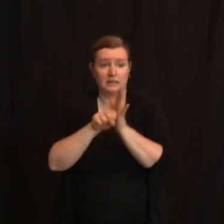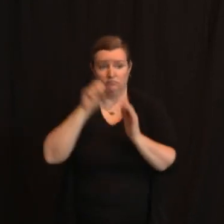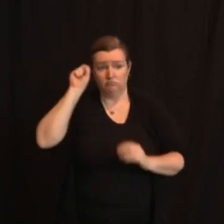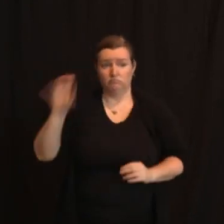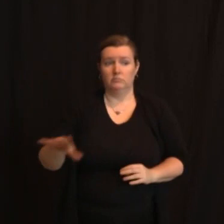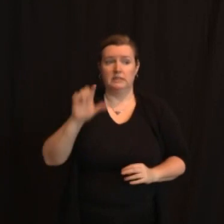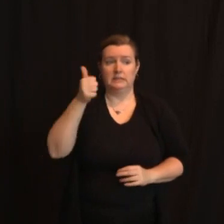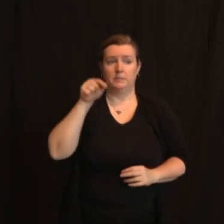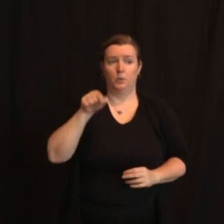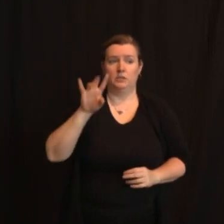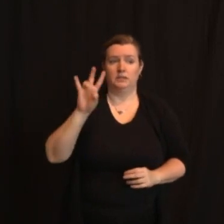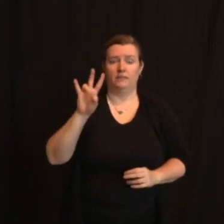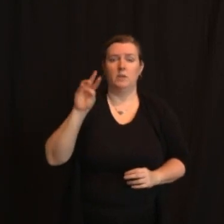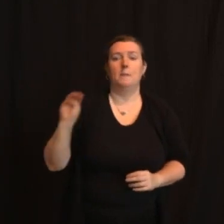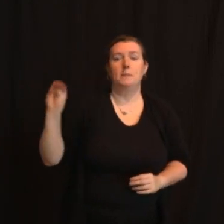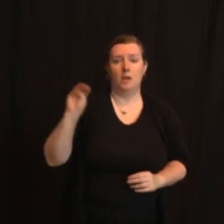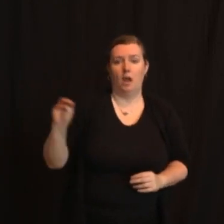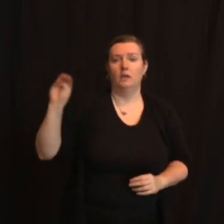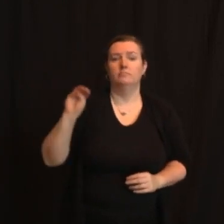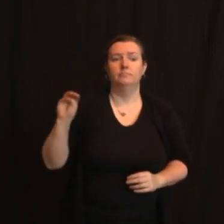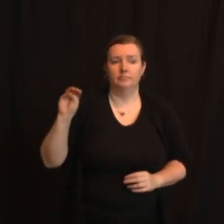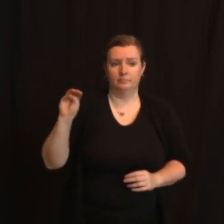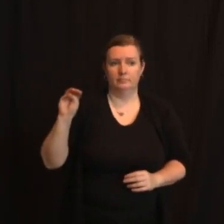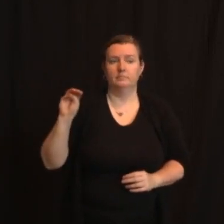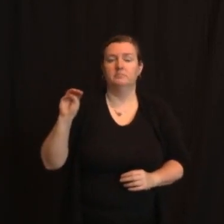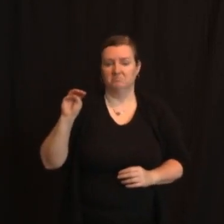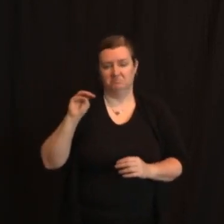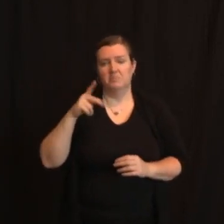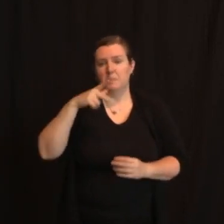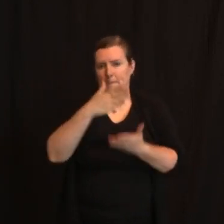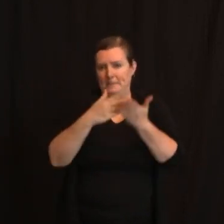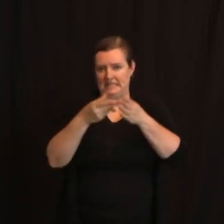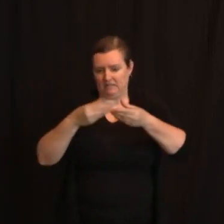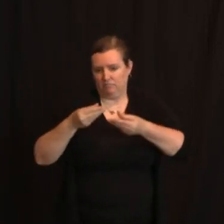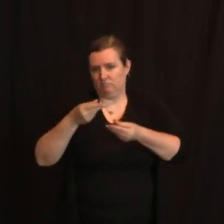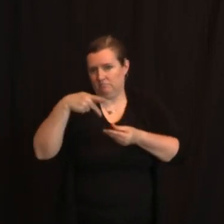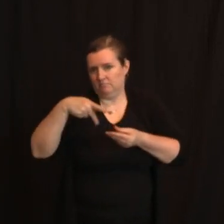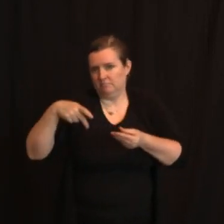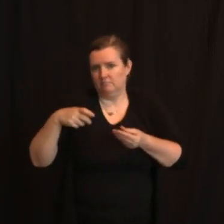to long-term care facilities. These included